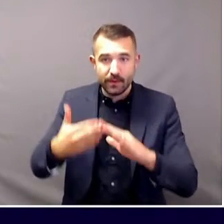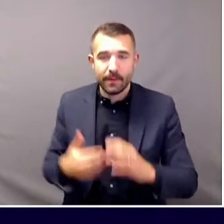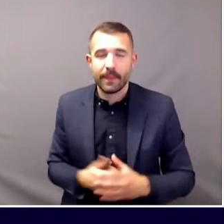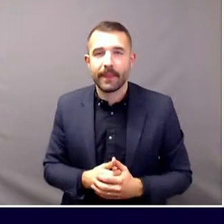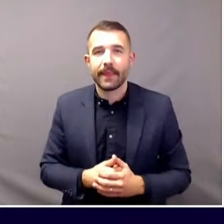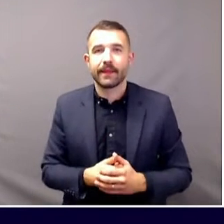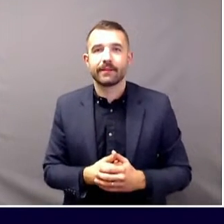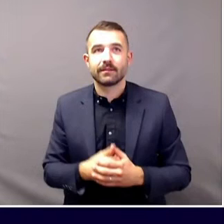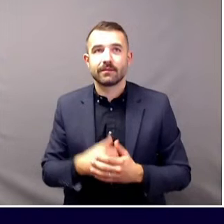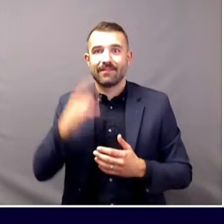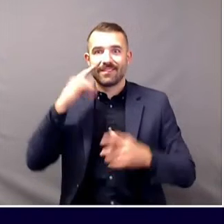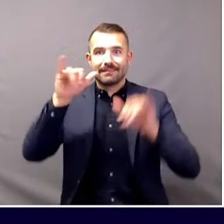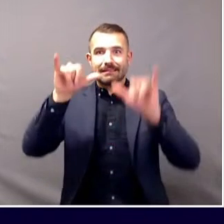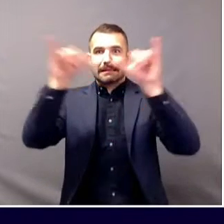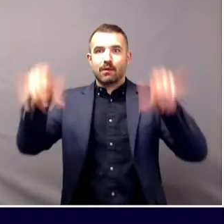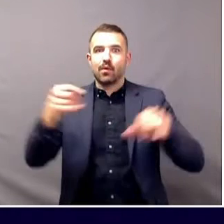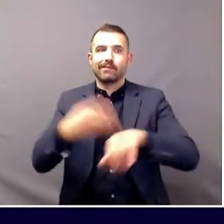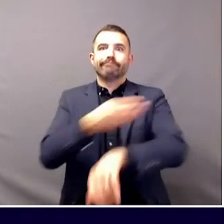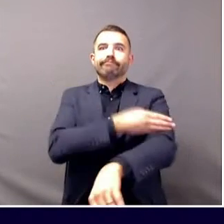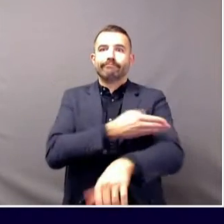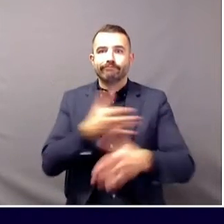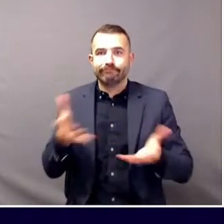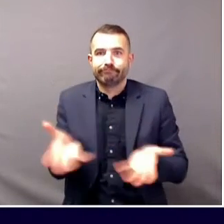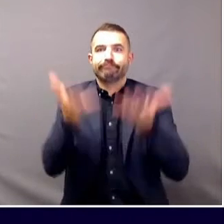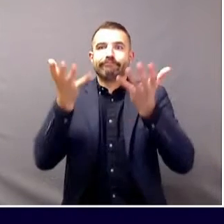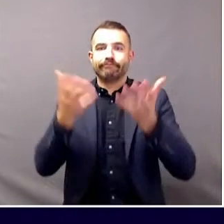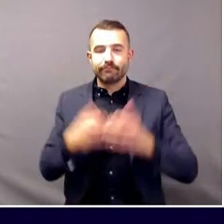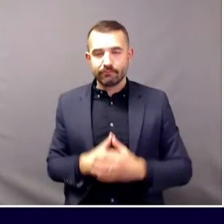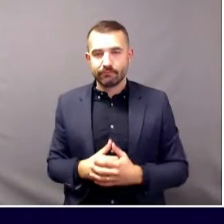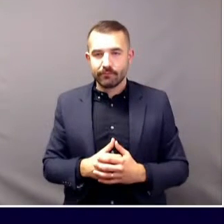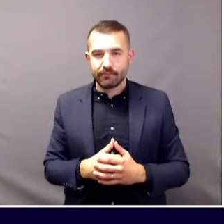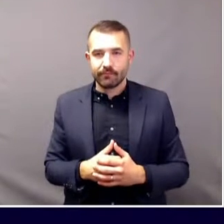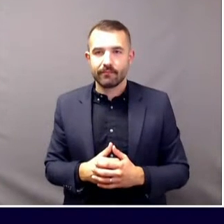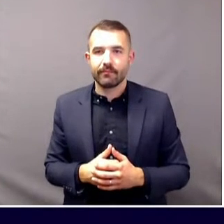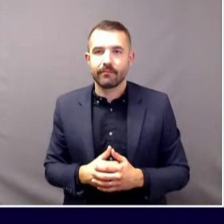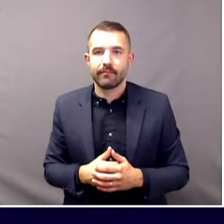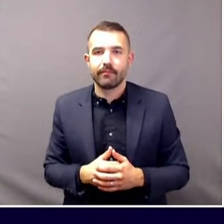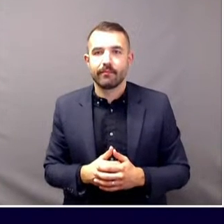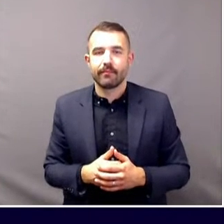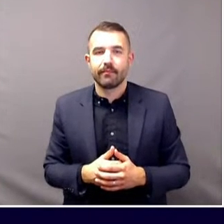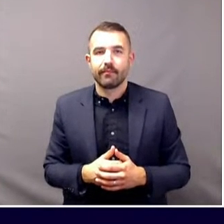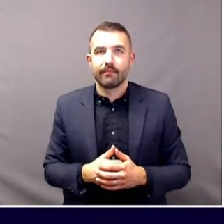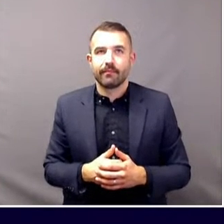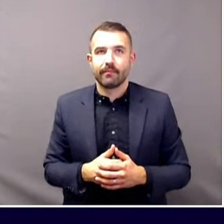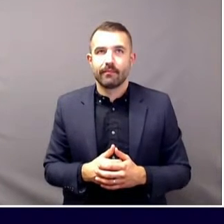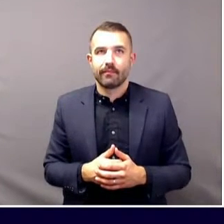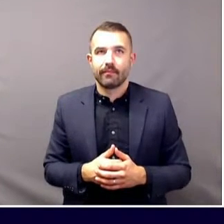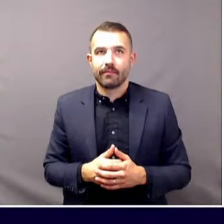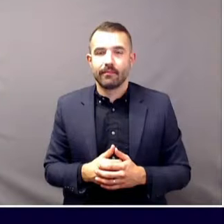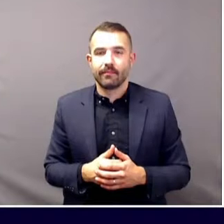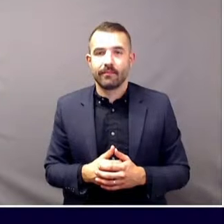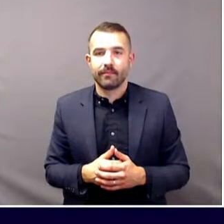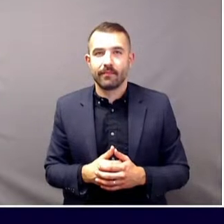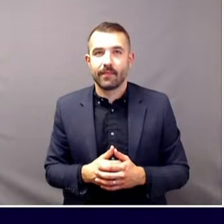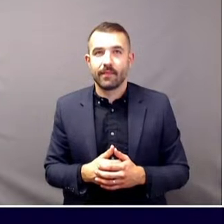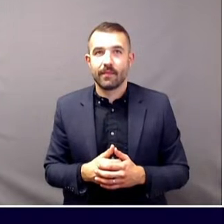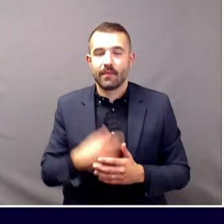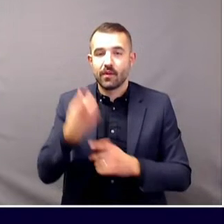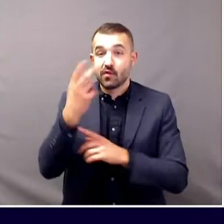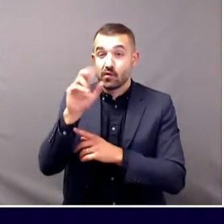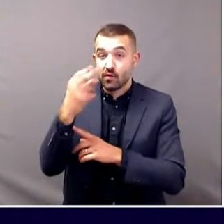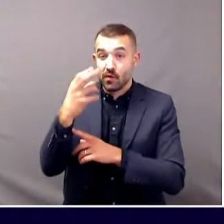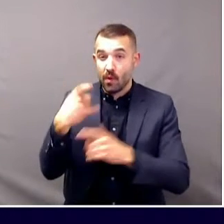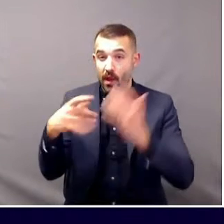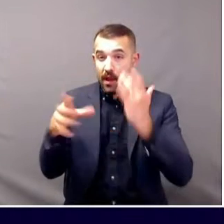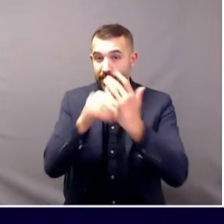being responsive as it needs to be during this pandemic. Evan, I'll just wrap up by this, which is that work doesn't begin and